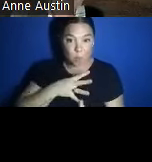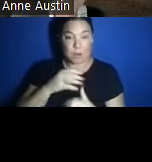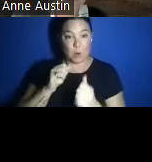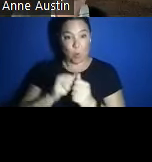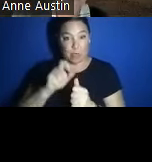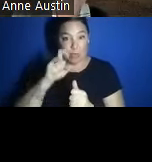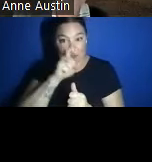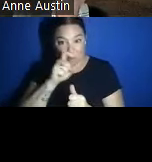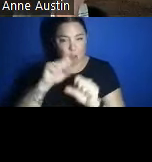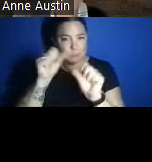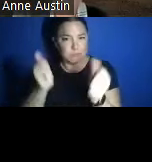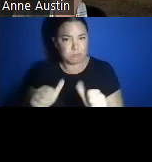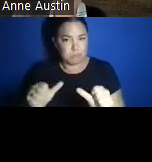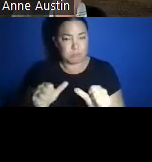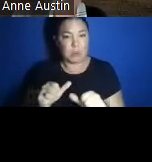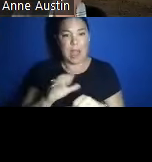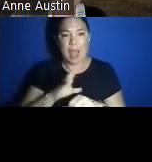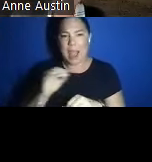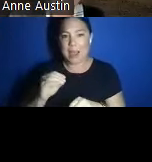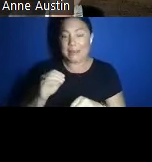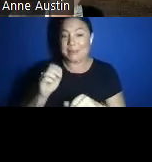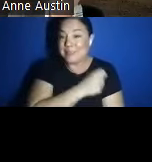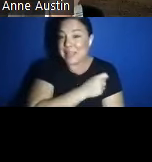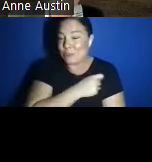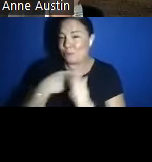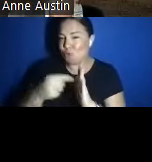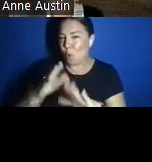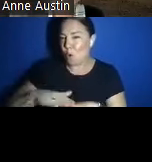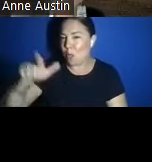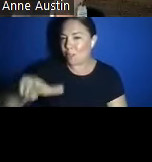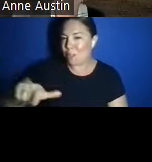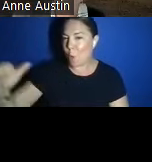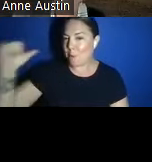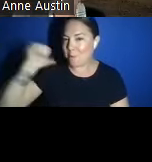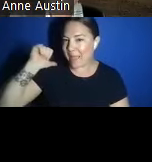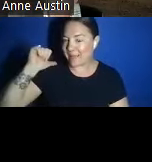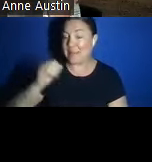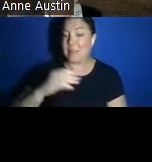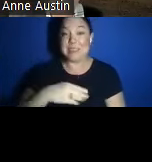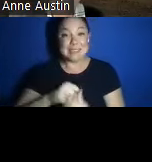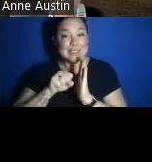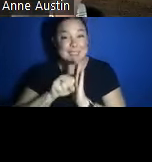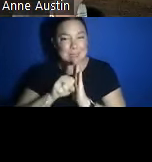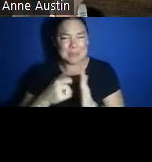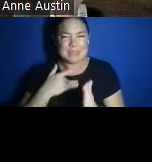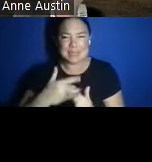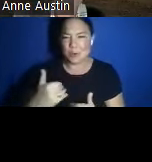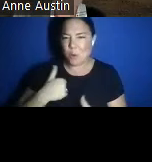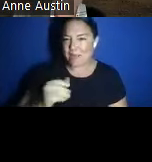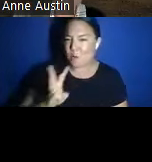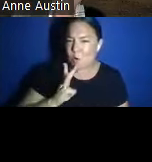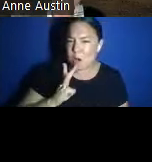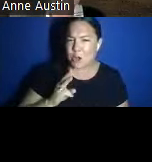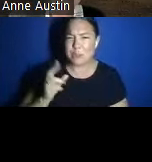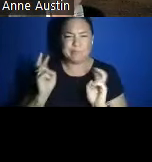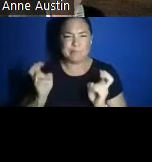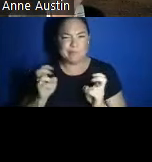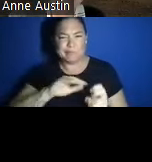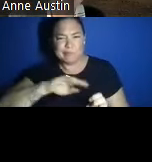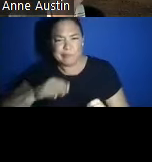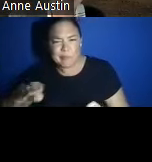their placement on the lower back and their symbolism, which often includes marshy and watery images, may have